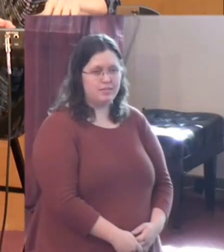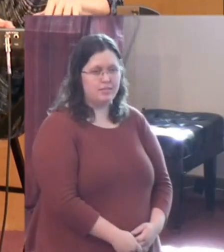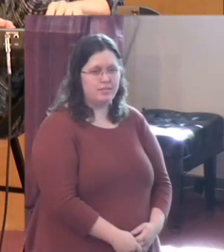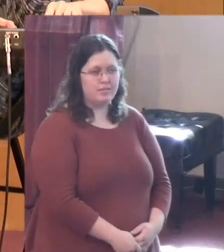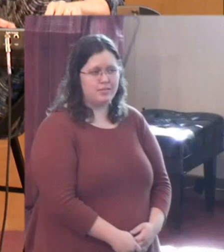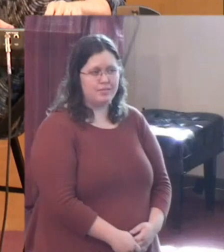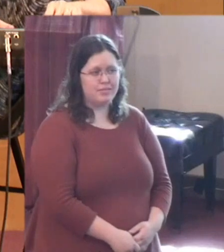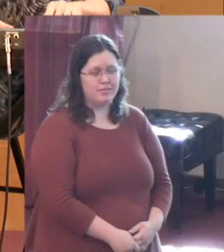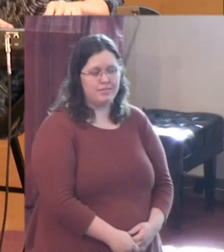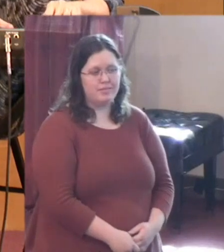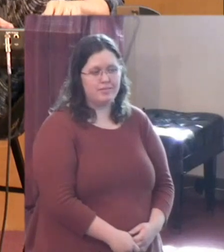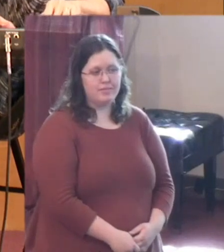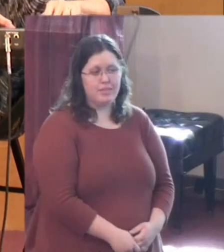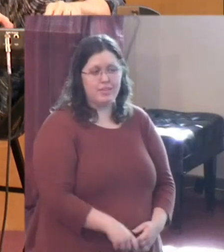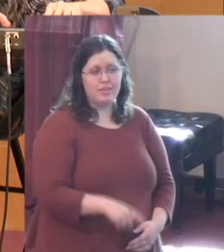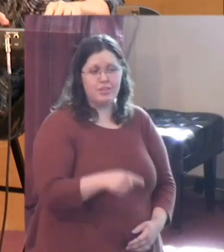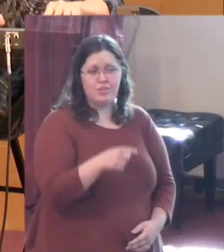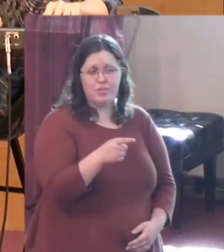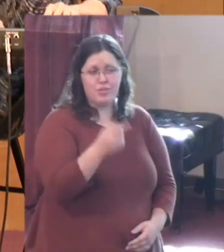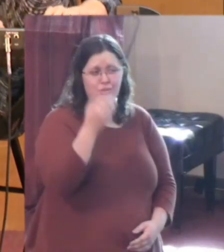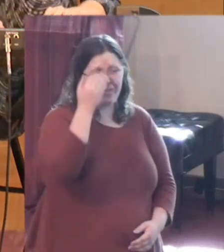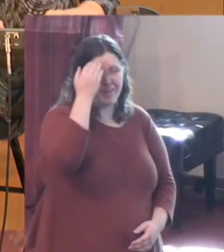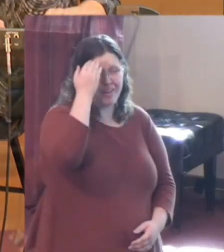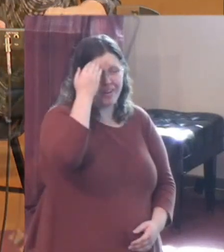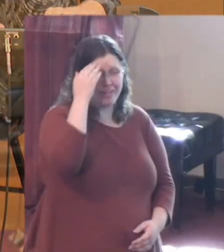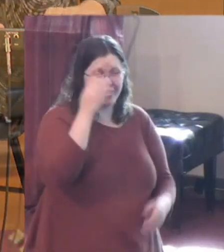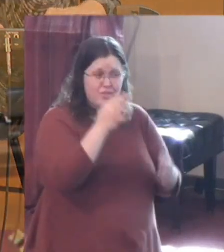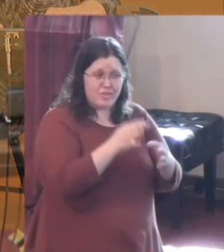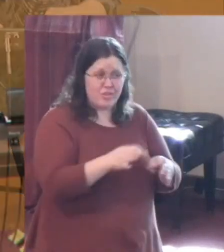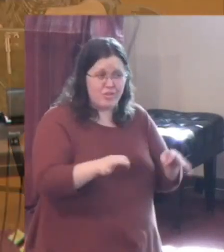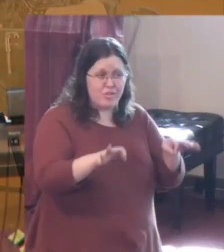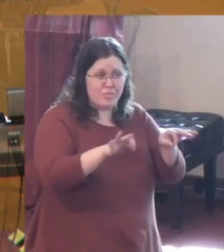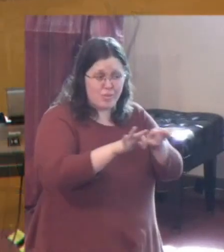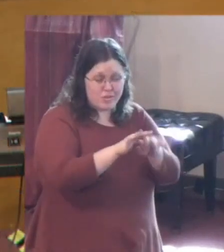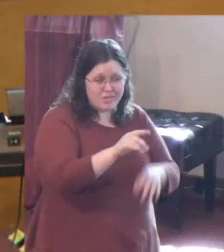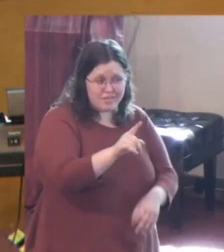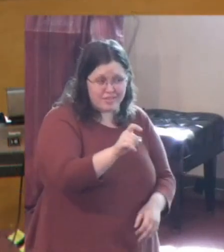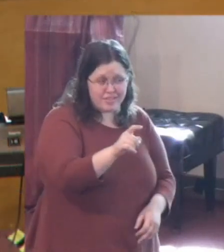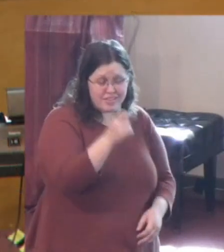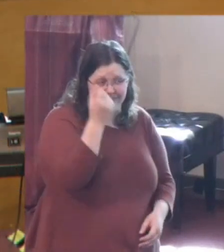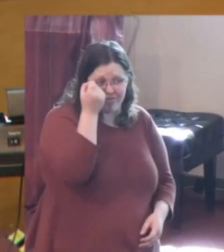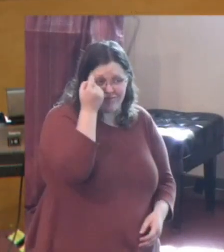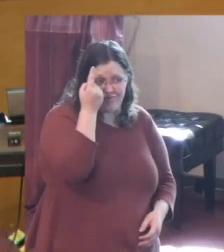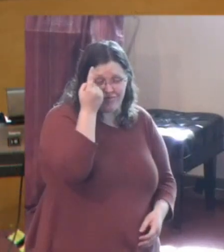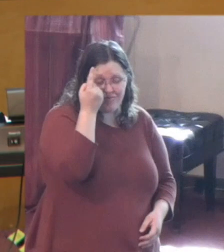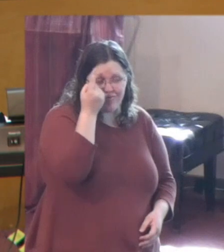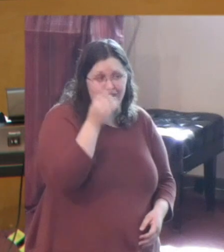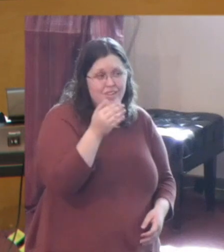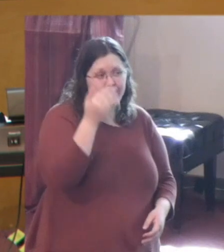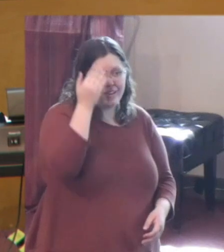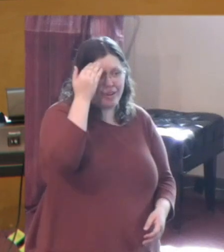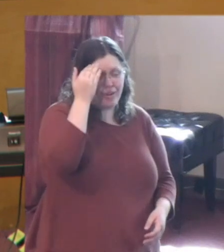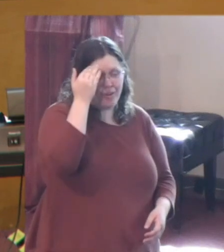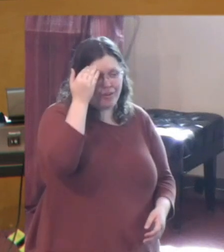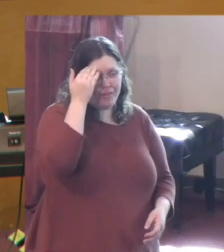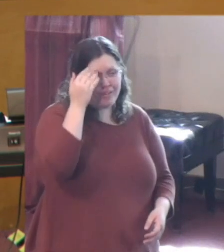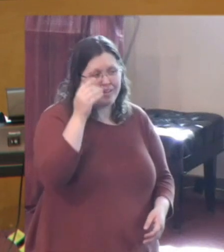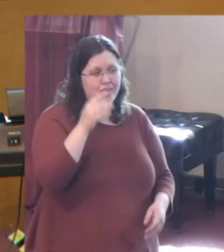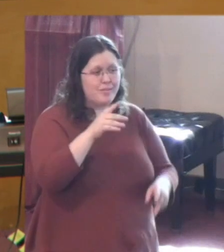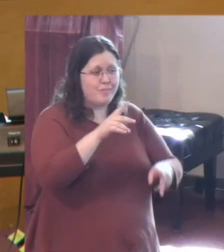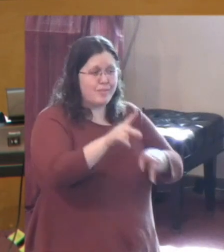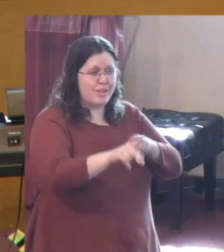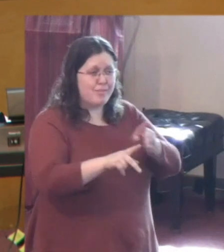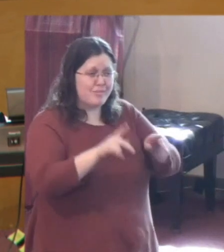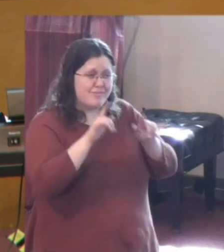Do you know how much you matter? Do you know that you